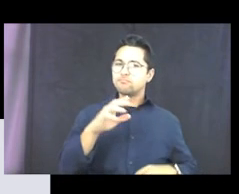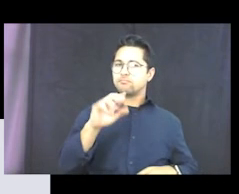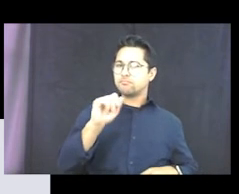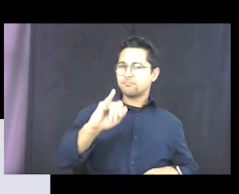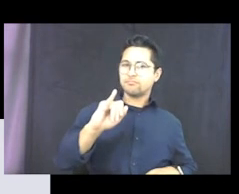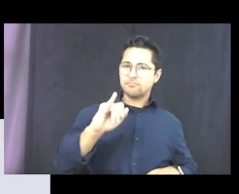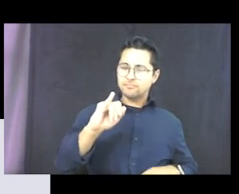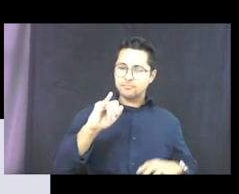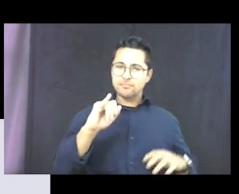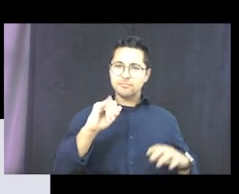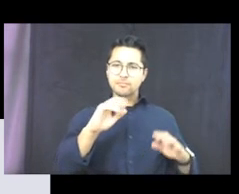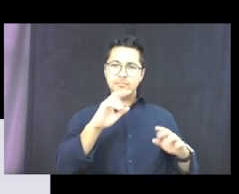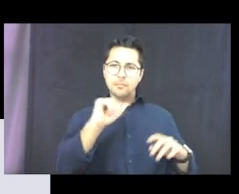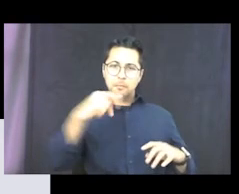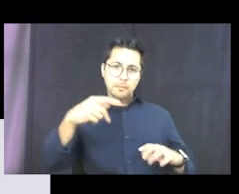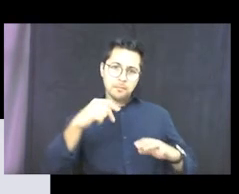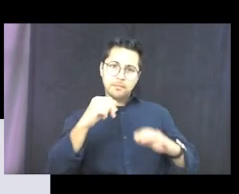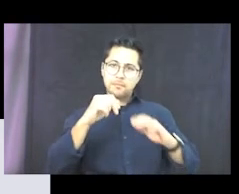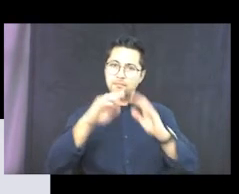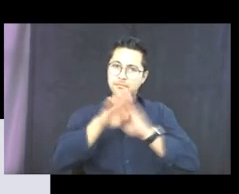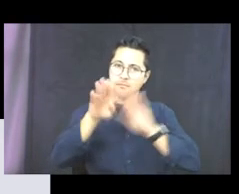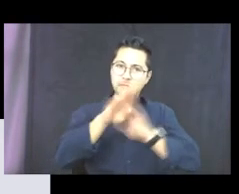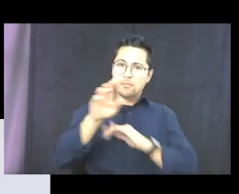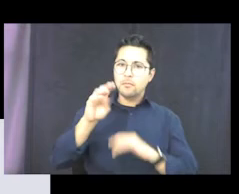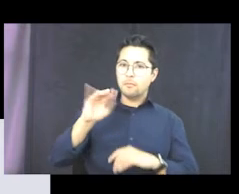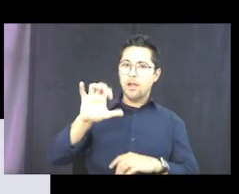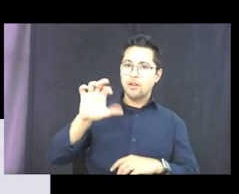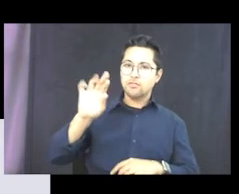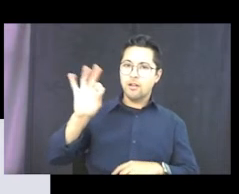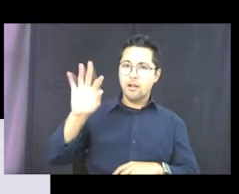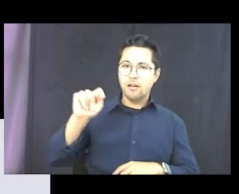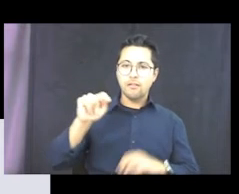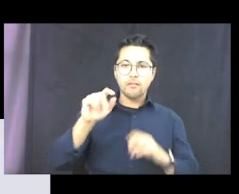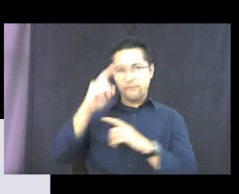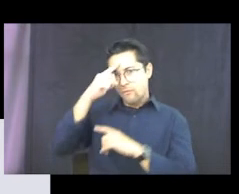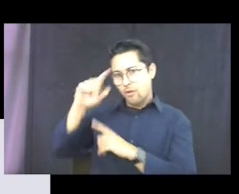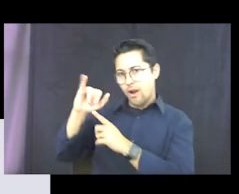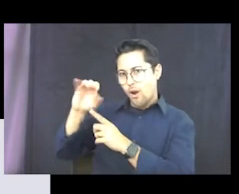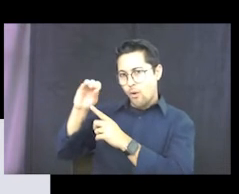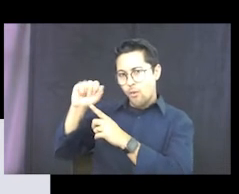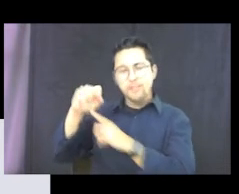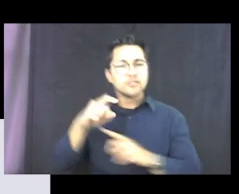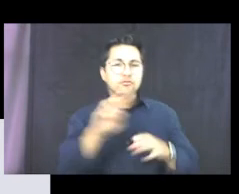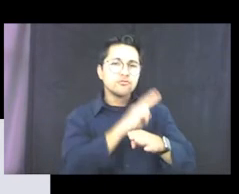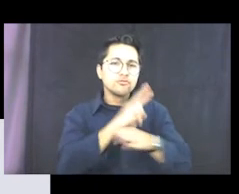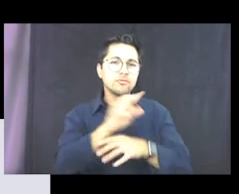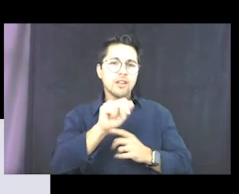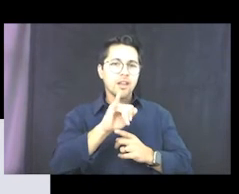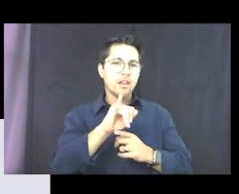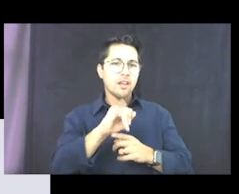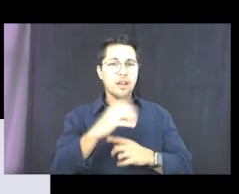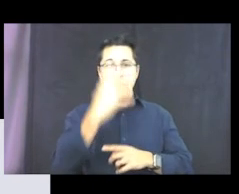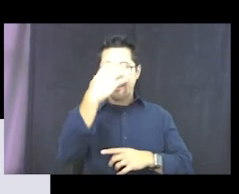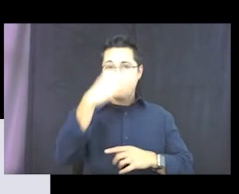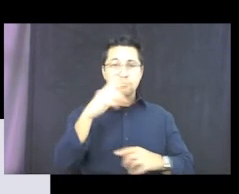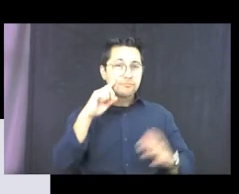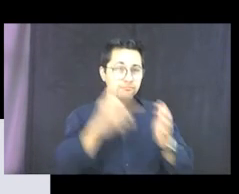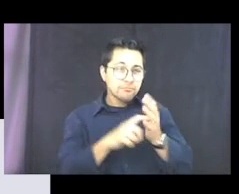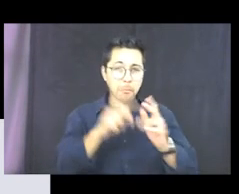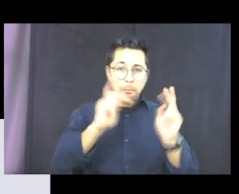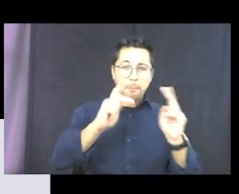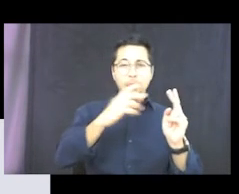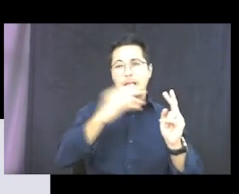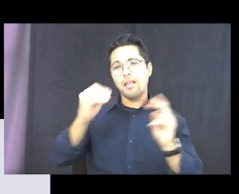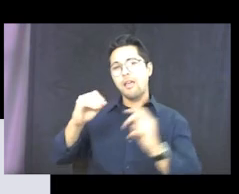intelligence application developed by Microsoft for iOS. It uses AI, the device camera, to identify people and